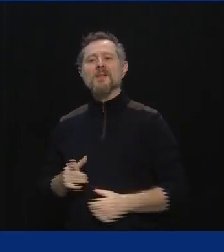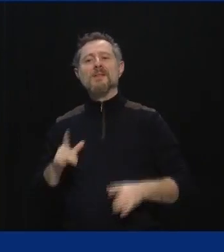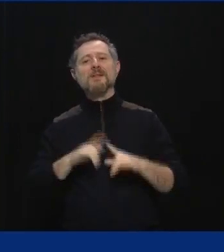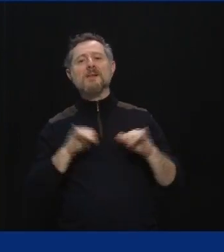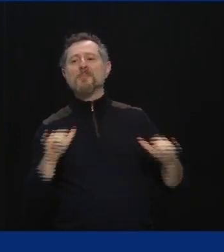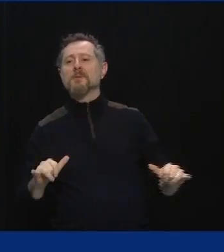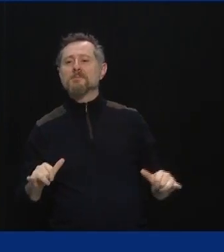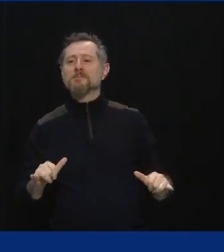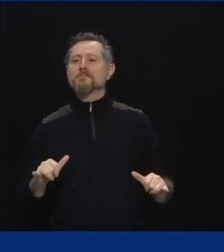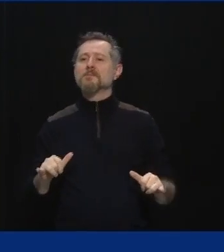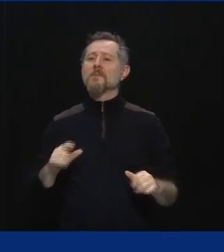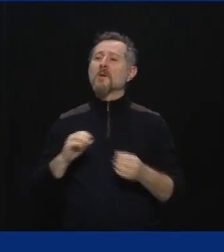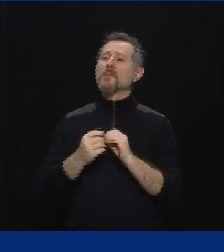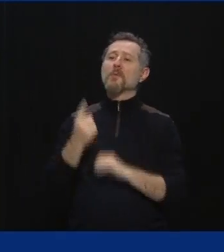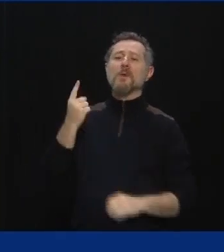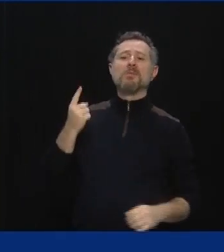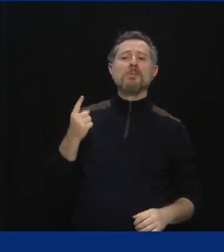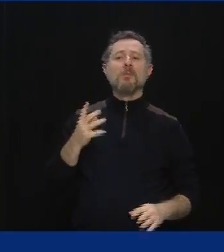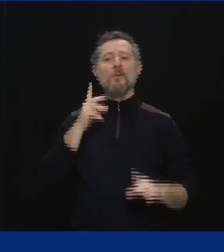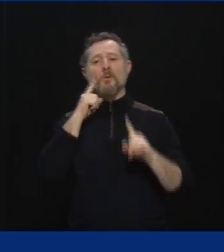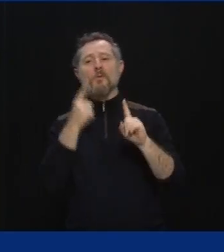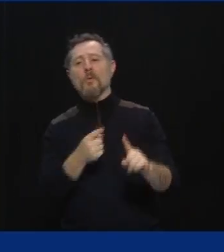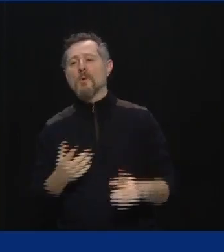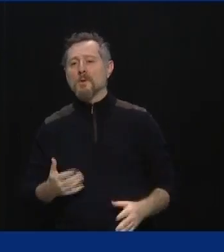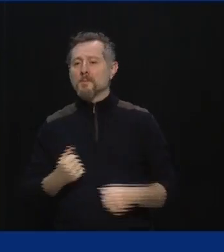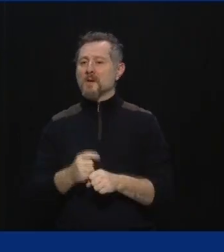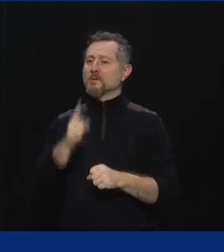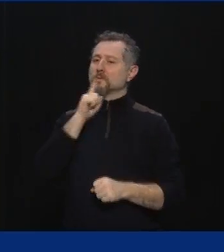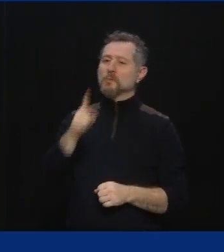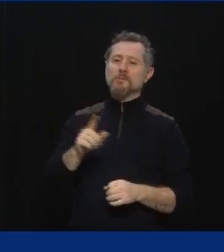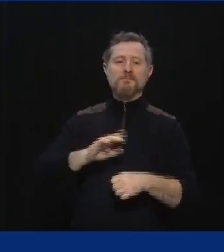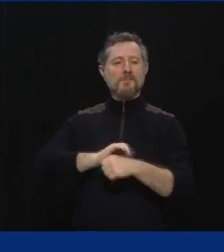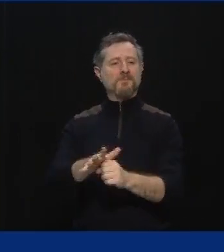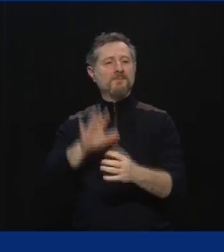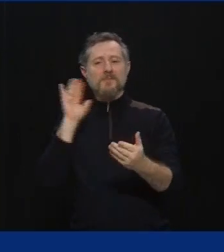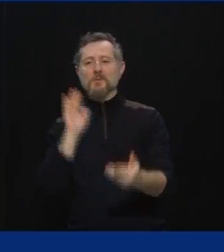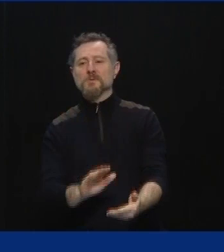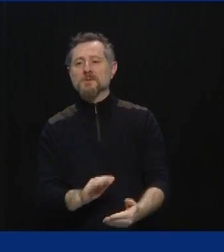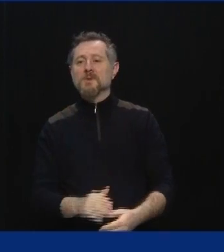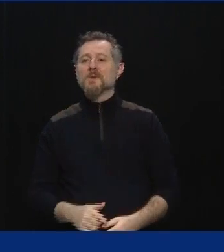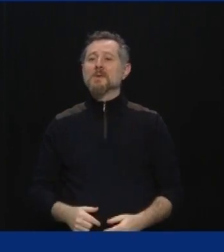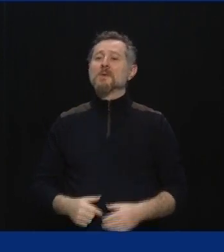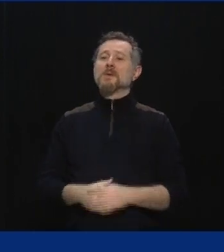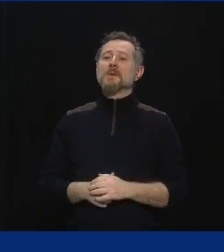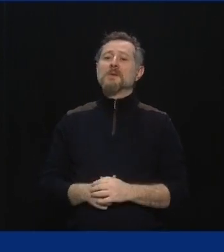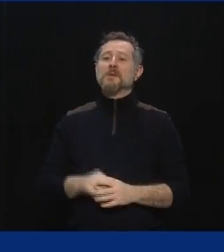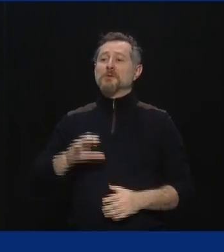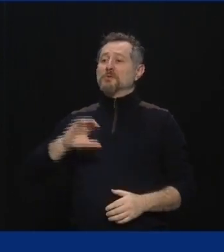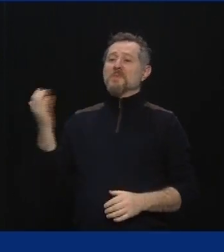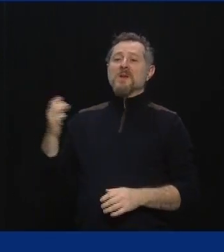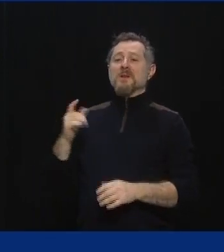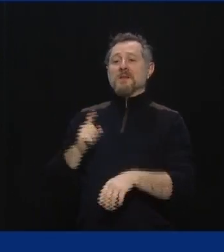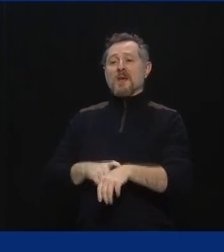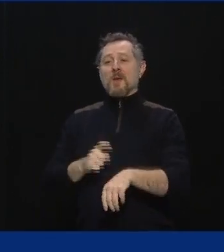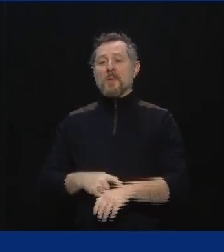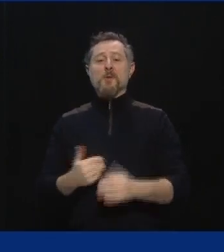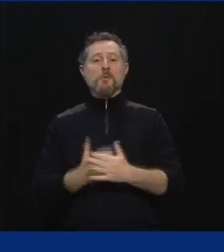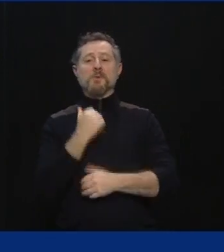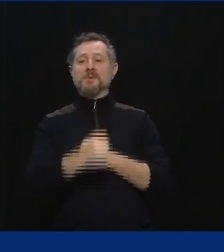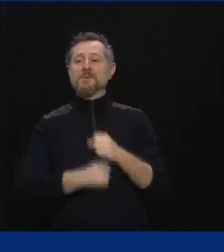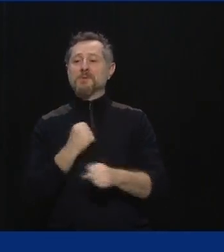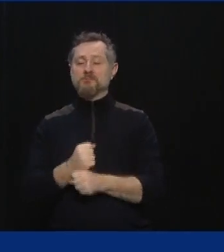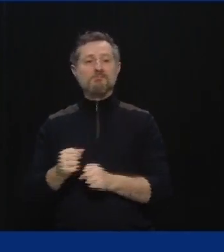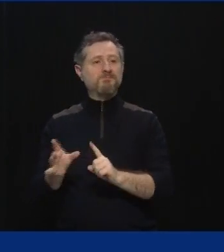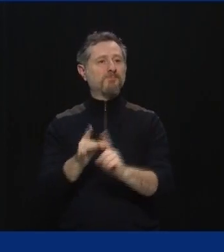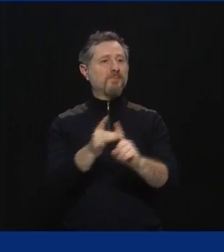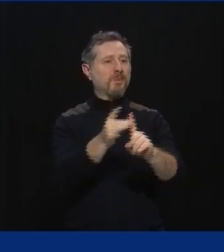paramount concern is making sure we get through this pandemic, get through this holiday surge, which we know is with us right now. Governor, how are